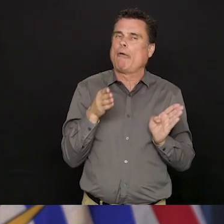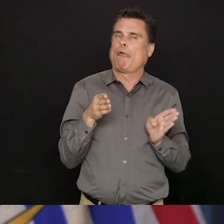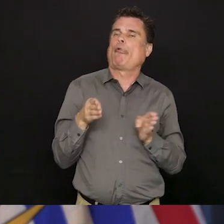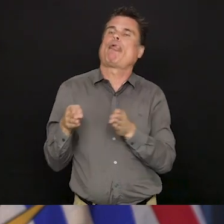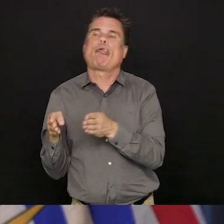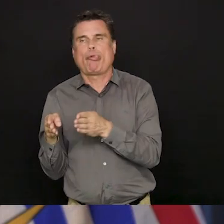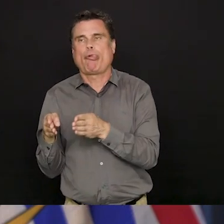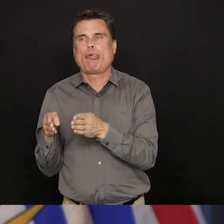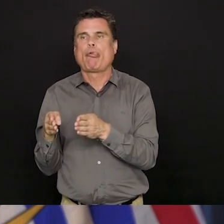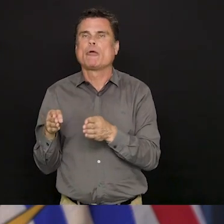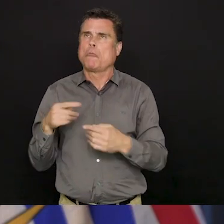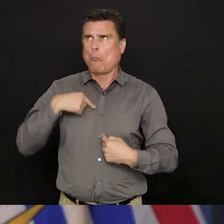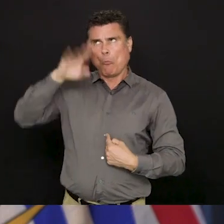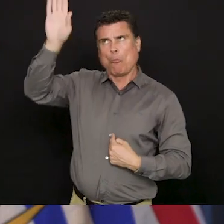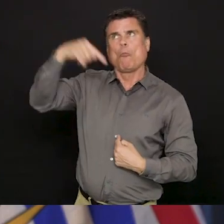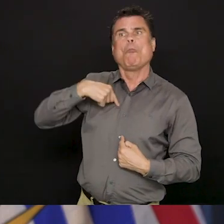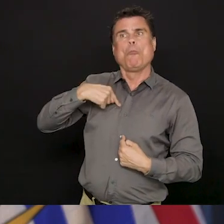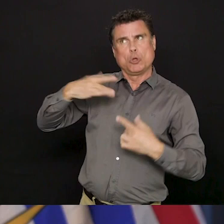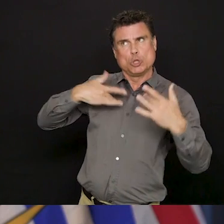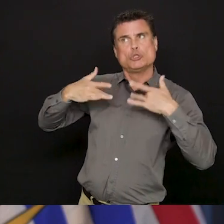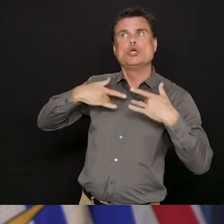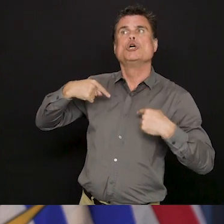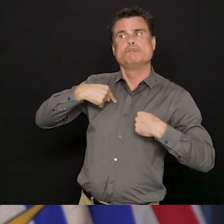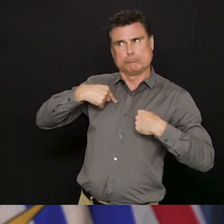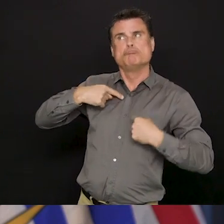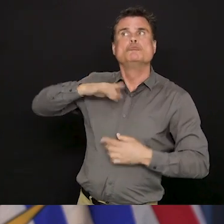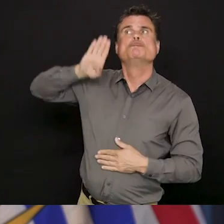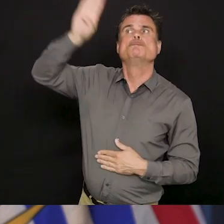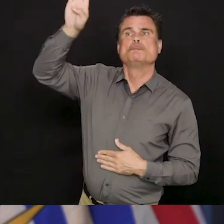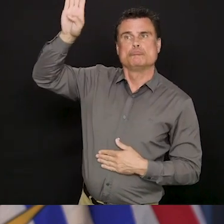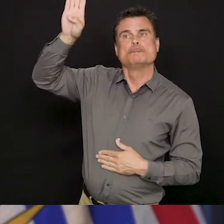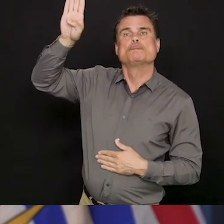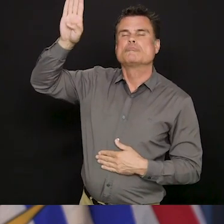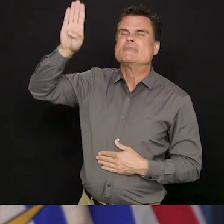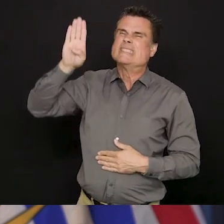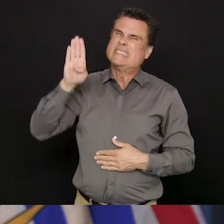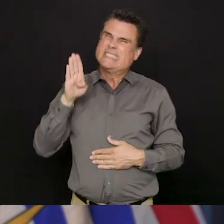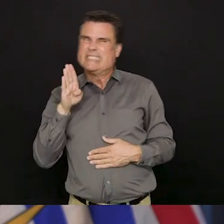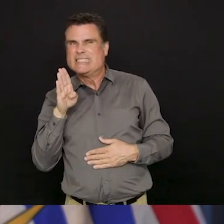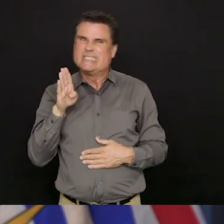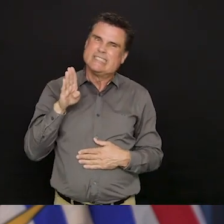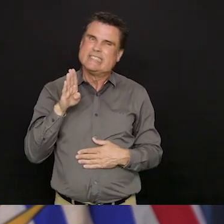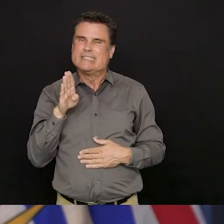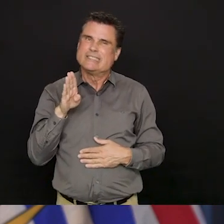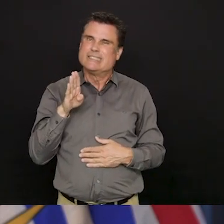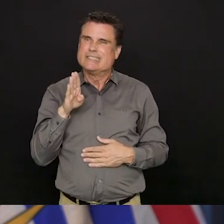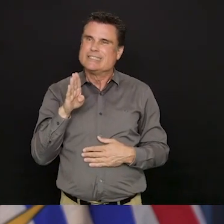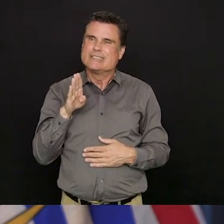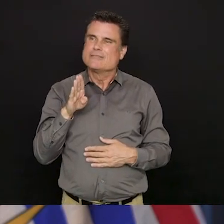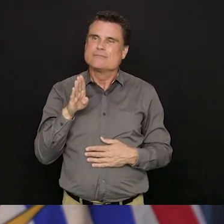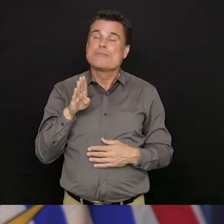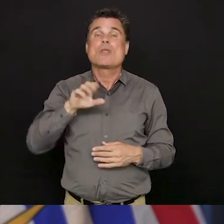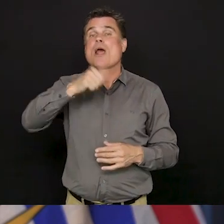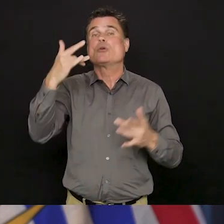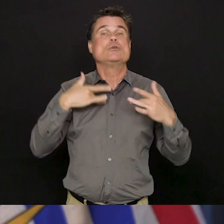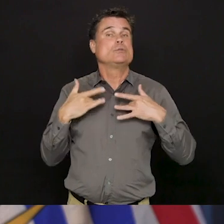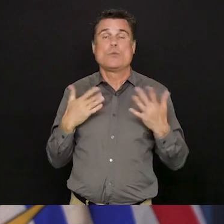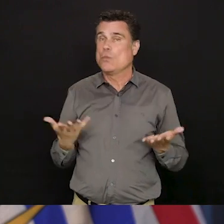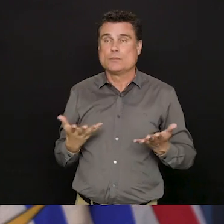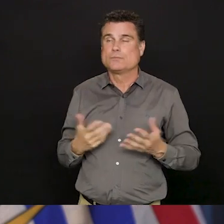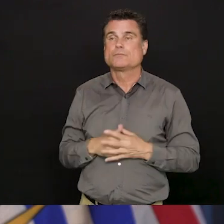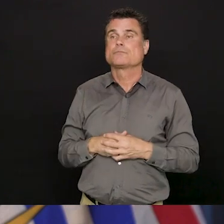has become really apparent is that the test that they were using is one that has not yet been